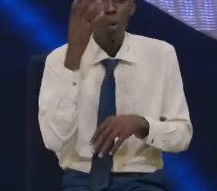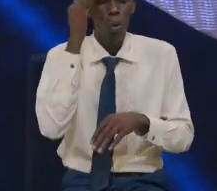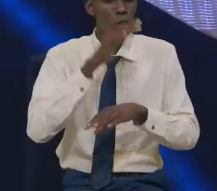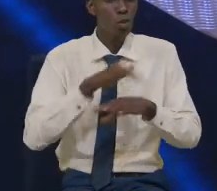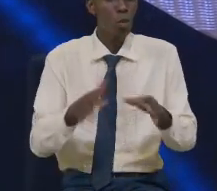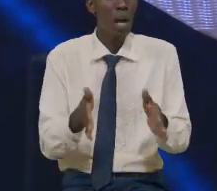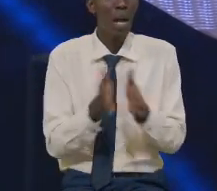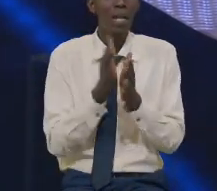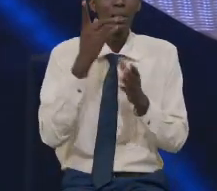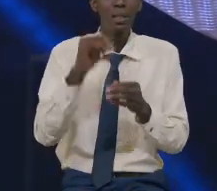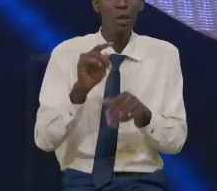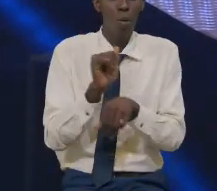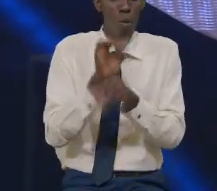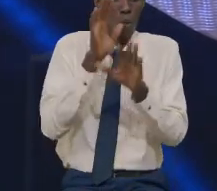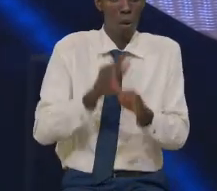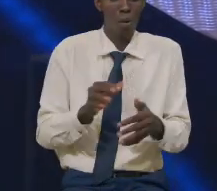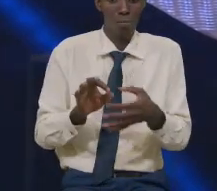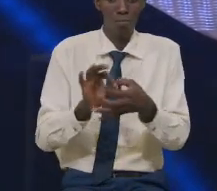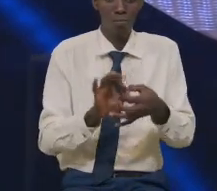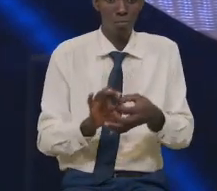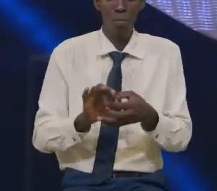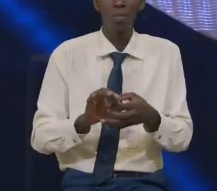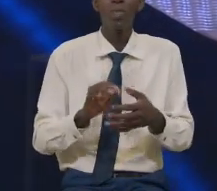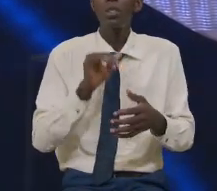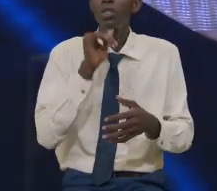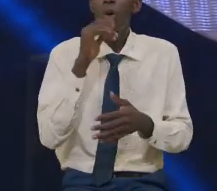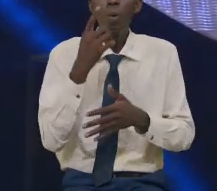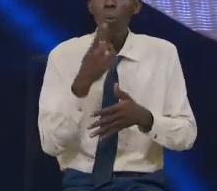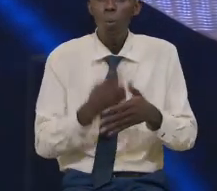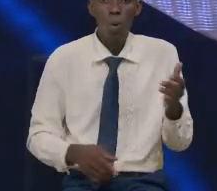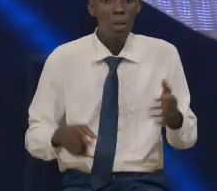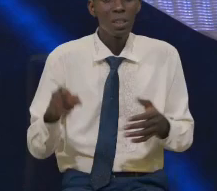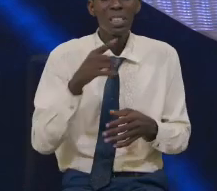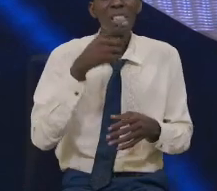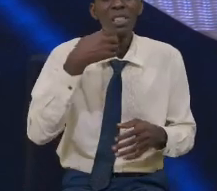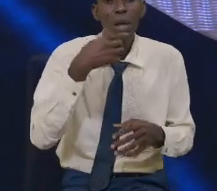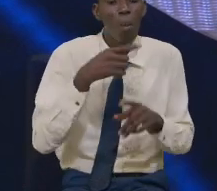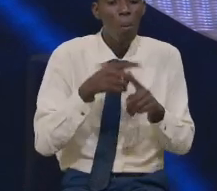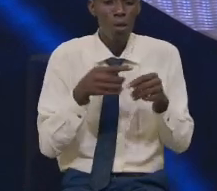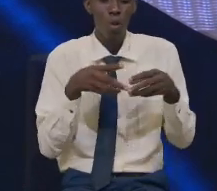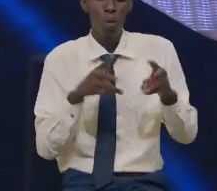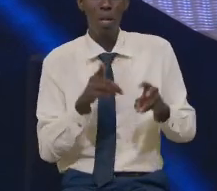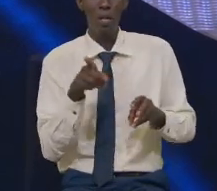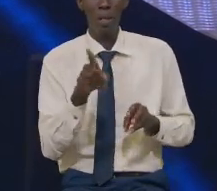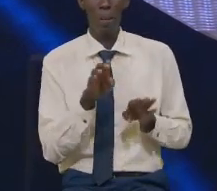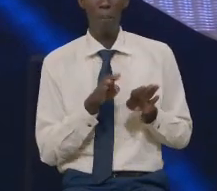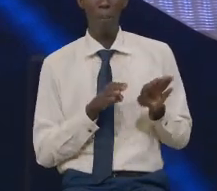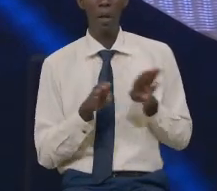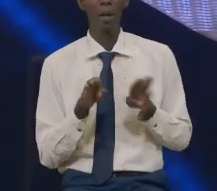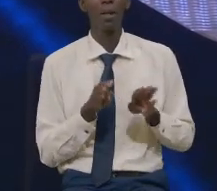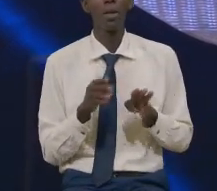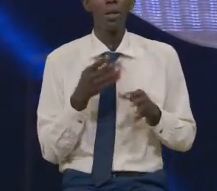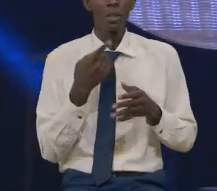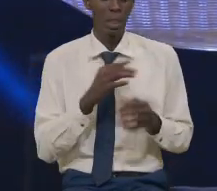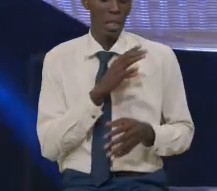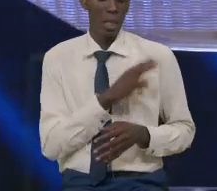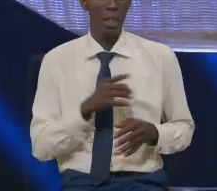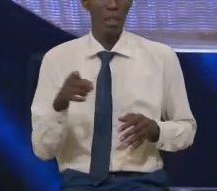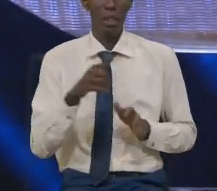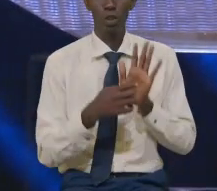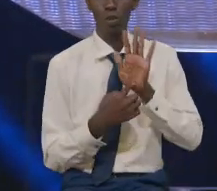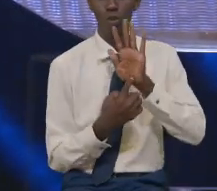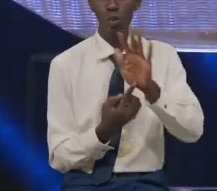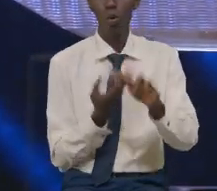the co-workers? Not what they say, the way they live, the character they manifest. What do you know